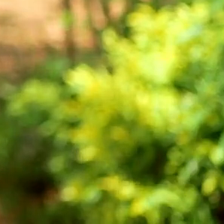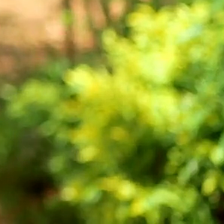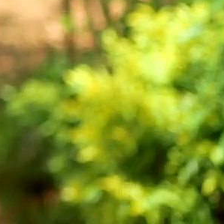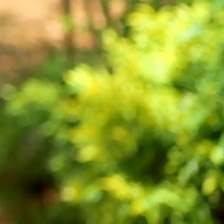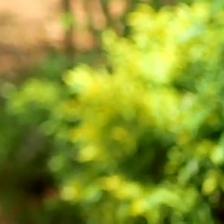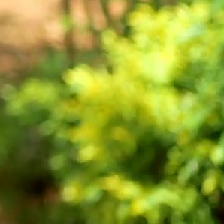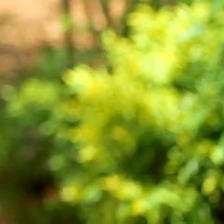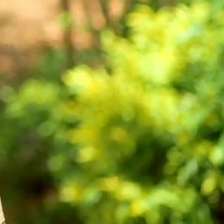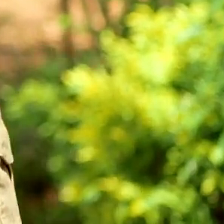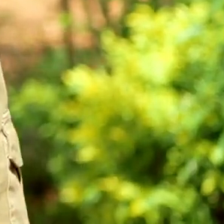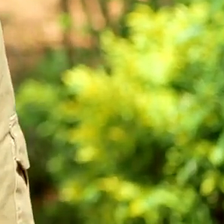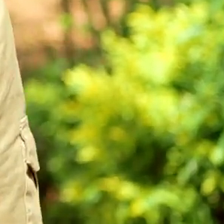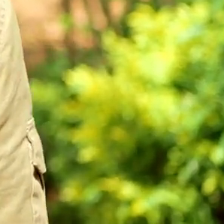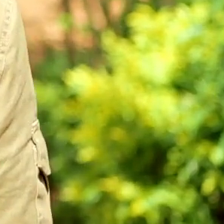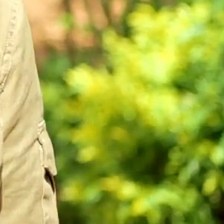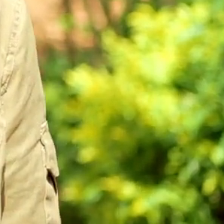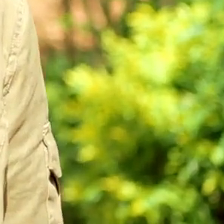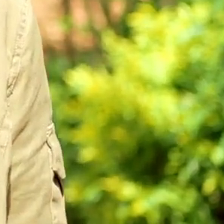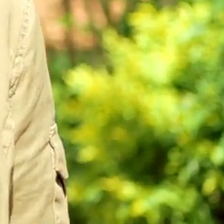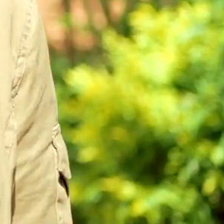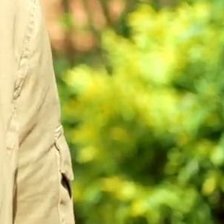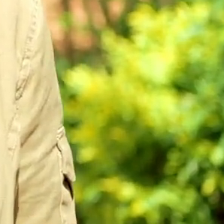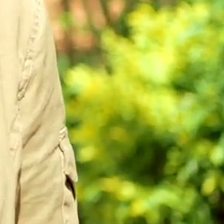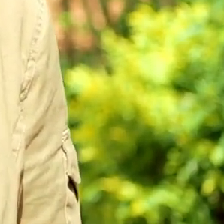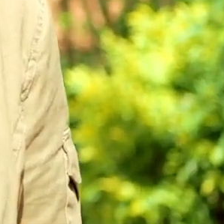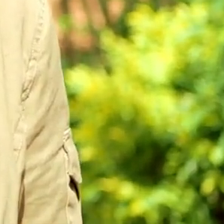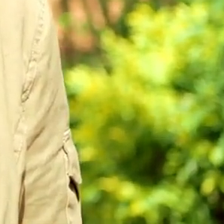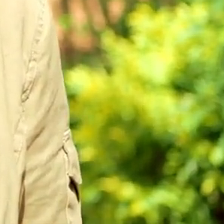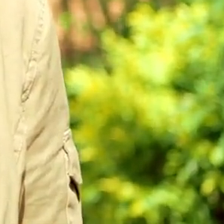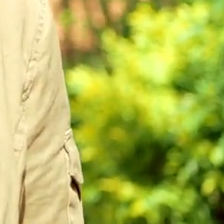are a minister, a person who serves,